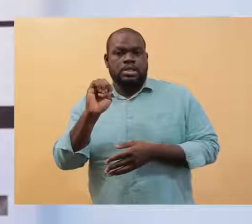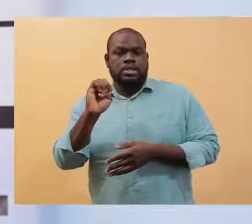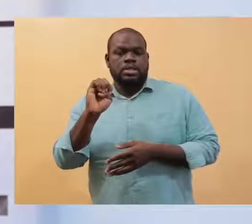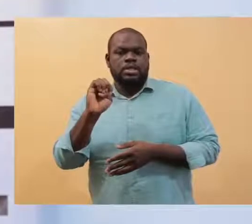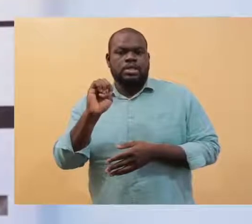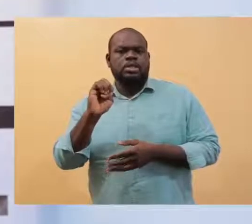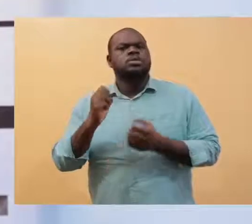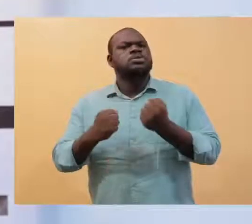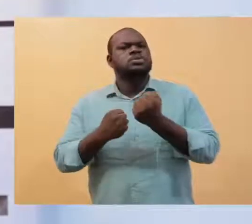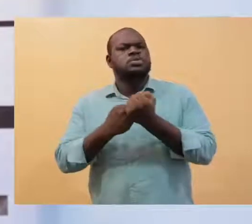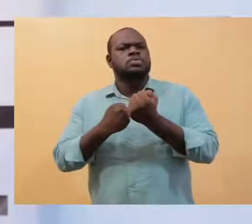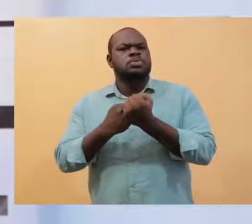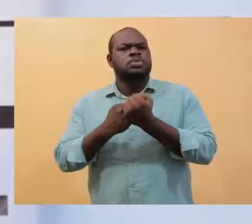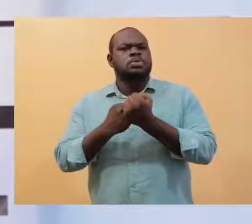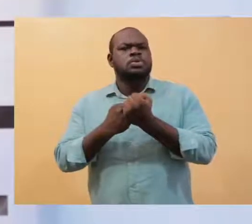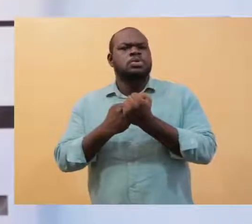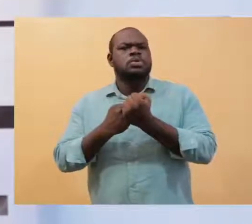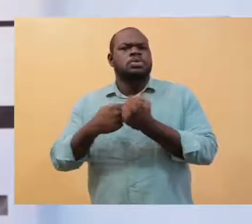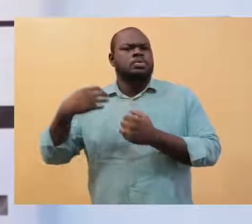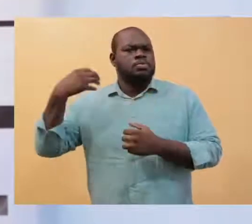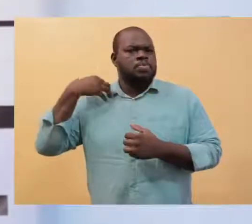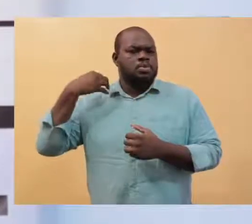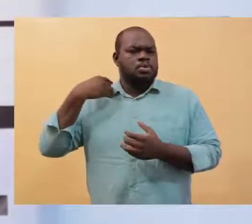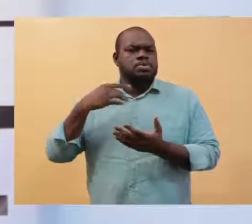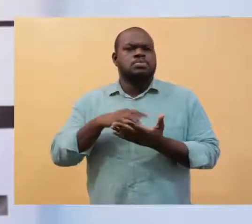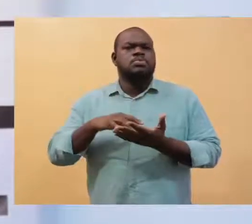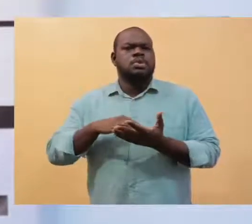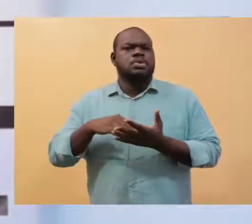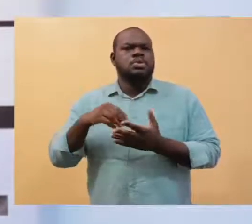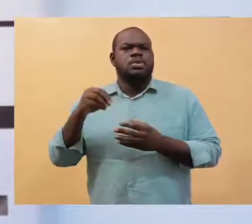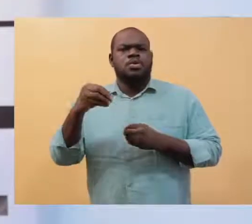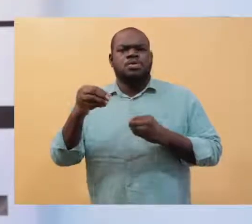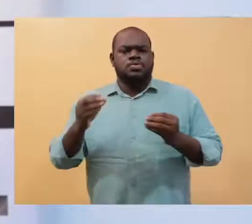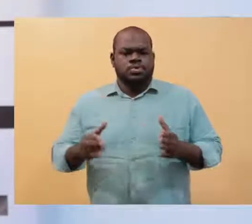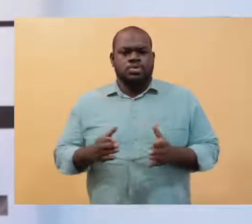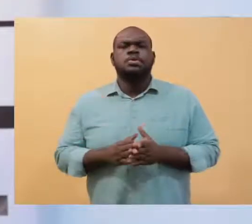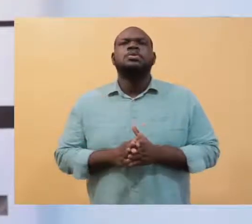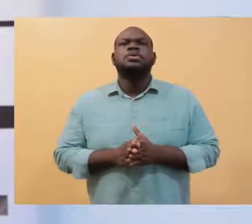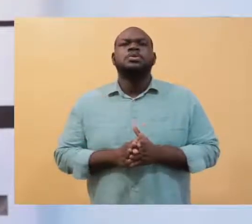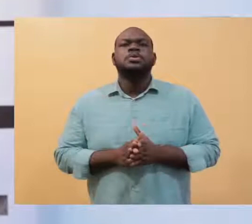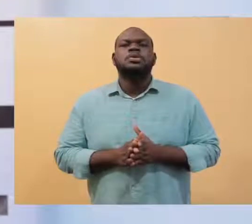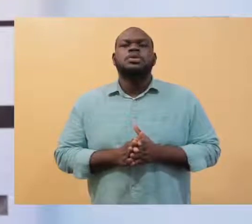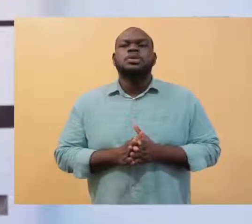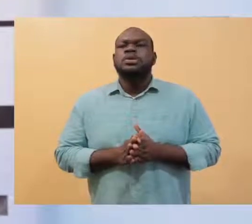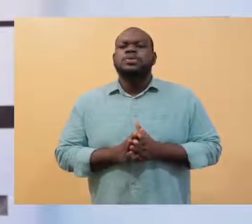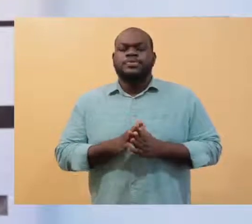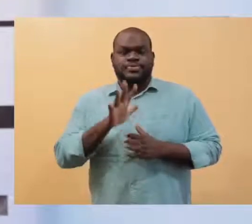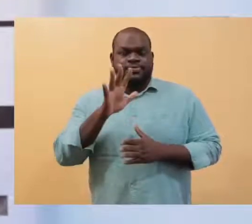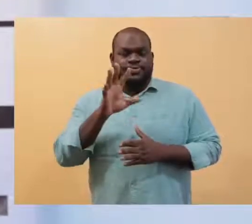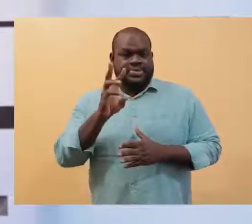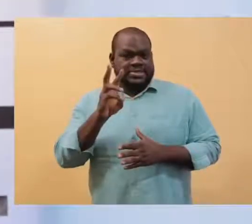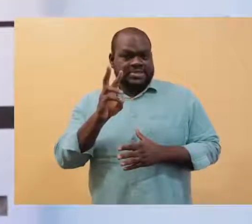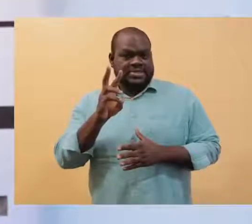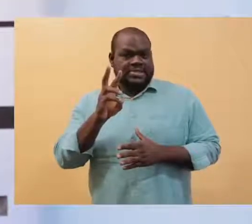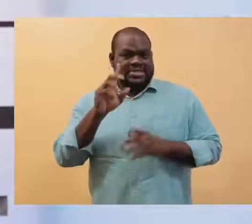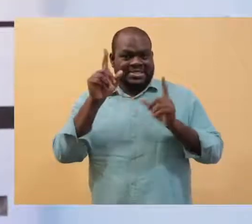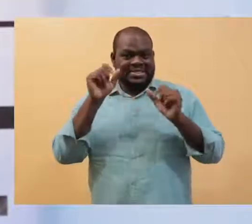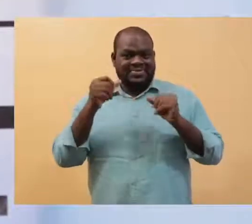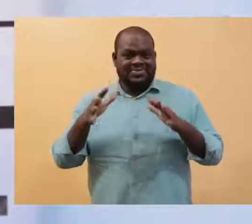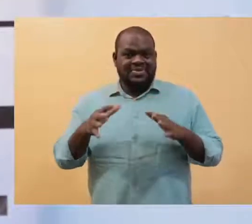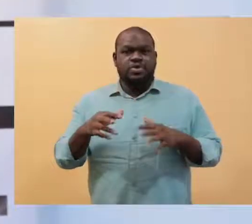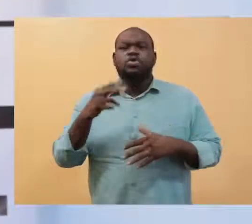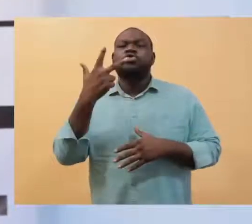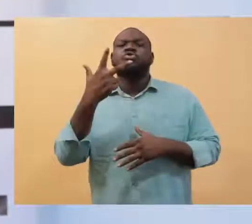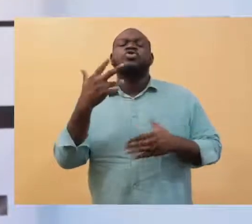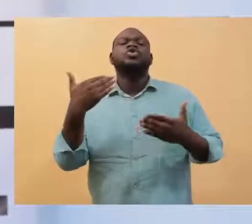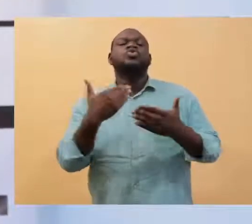you the updates for Guyana. Of the 56 tests that were done today, there are 3 new cases, which brings our total